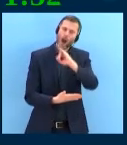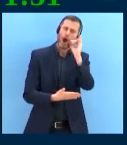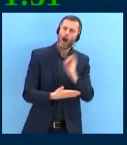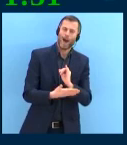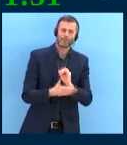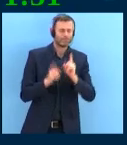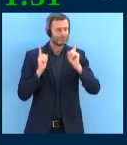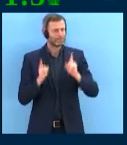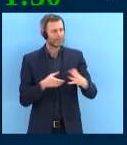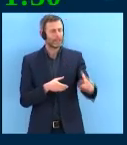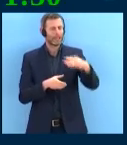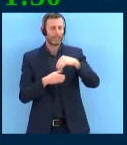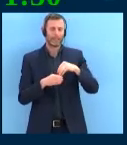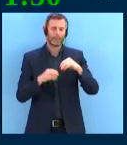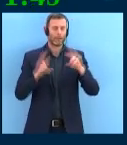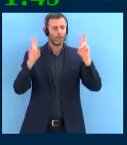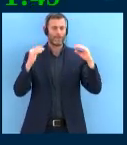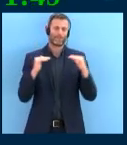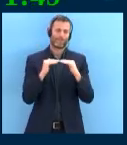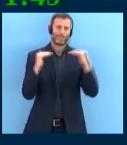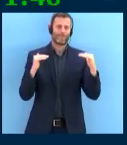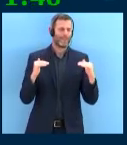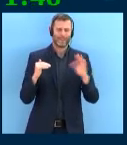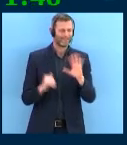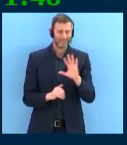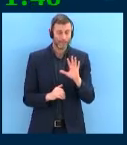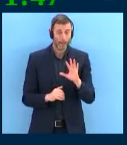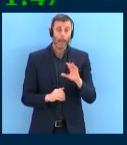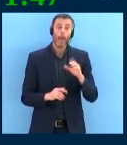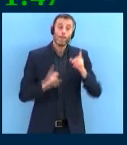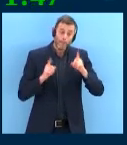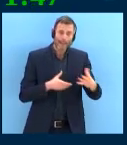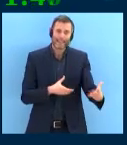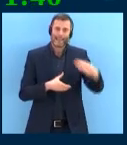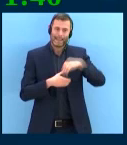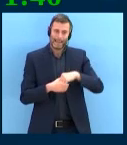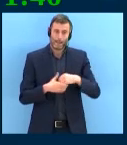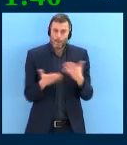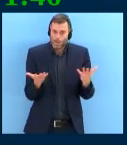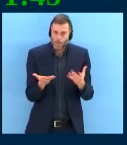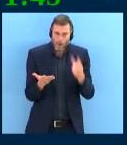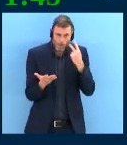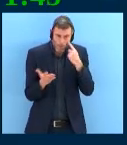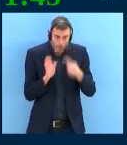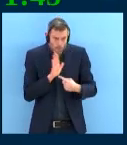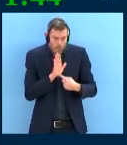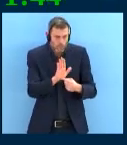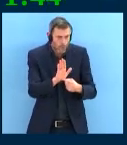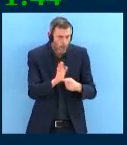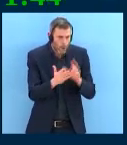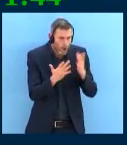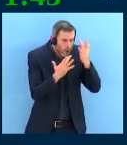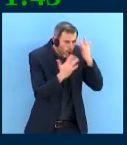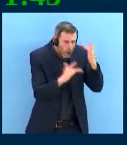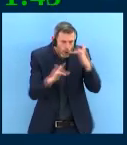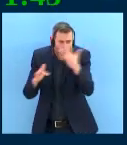is about the survival of pluralism itself. In times of political polarization, the stories we tell should